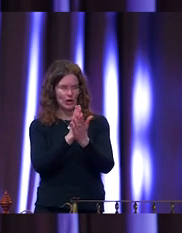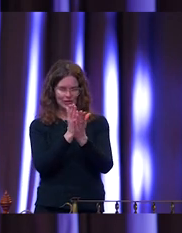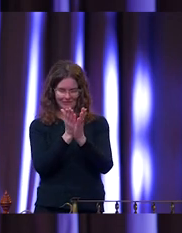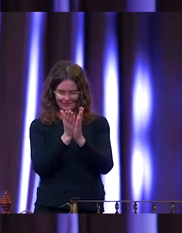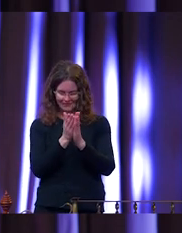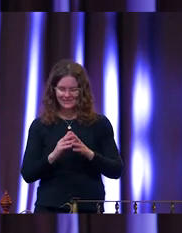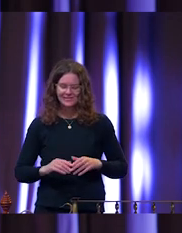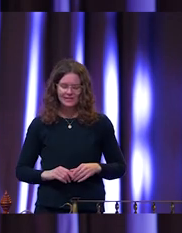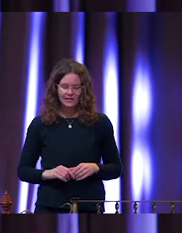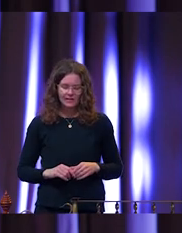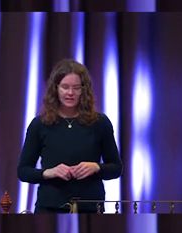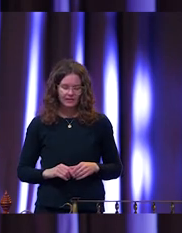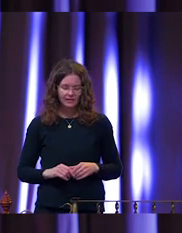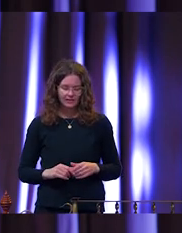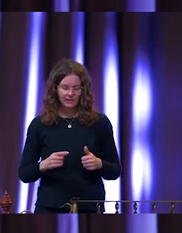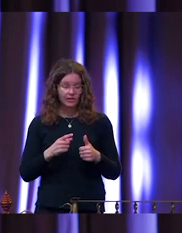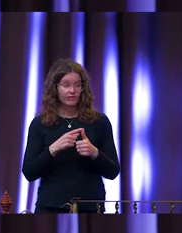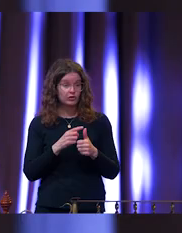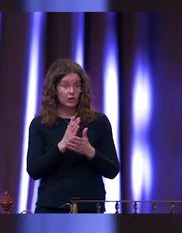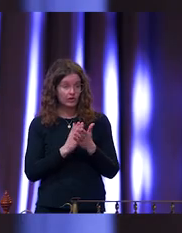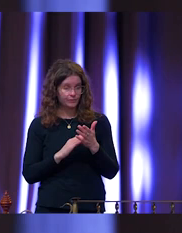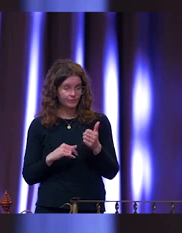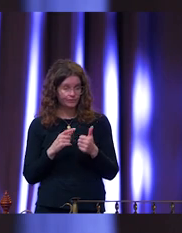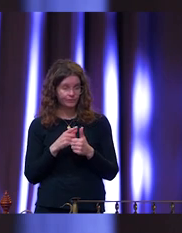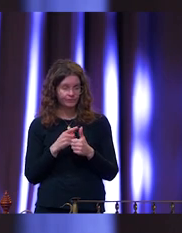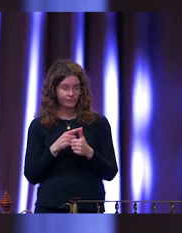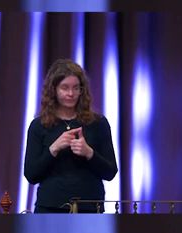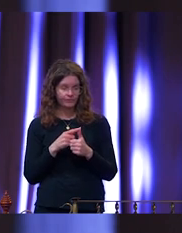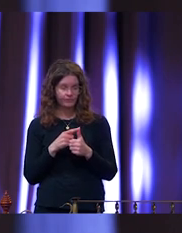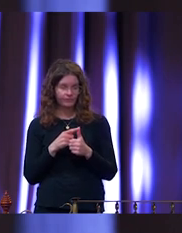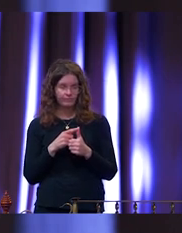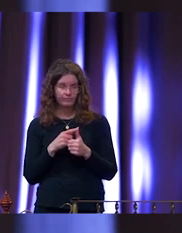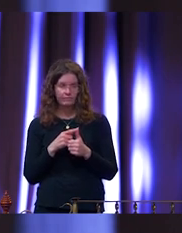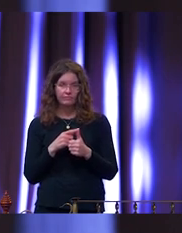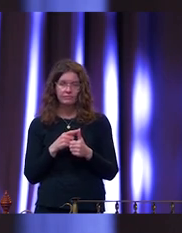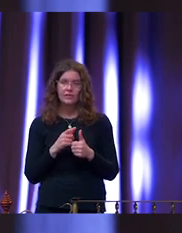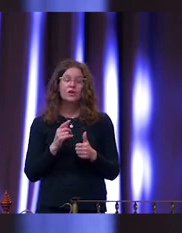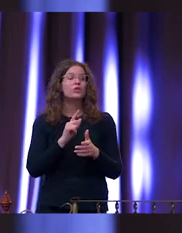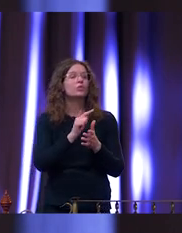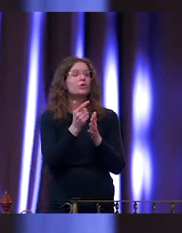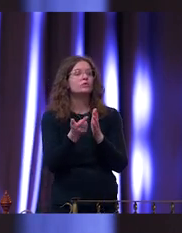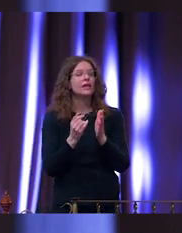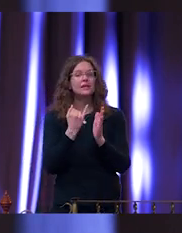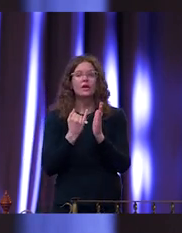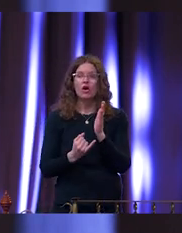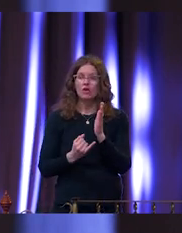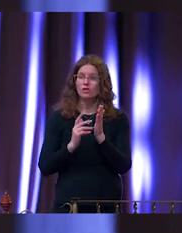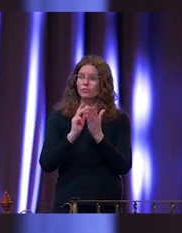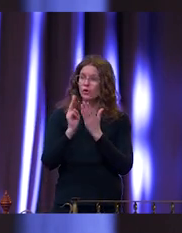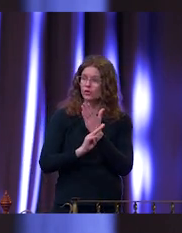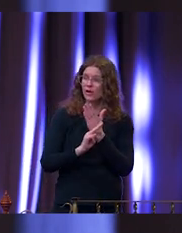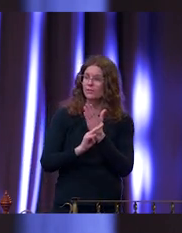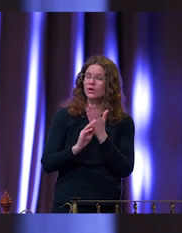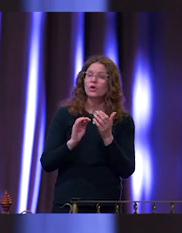So the first piece is the A Road Together art program. What is the evolution of FEEL's